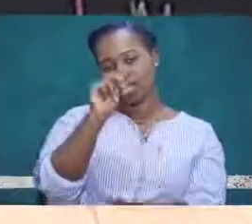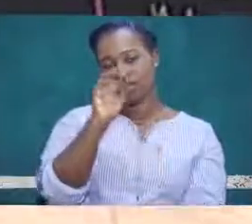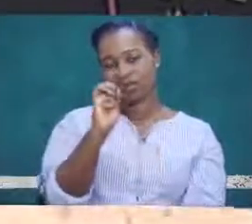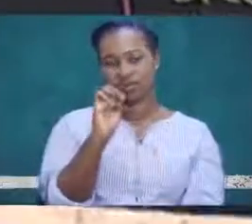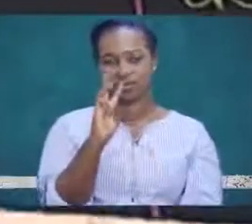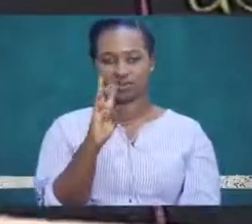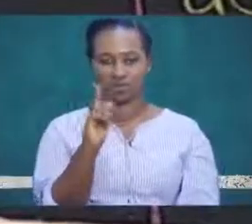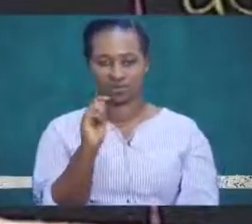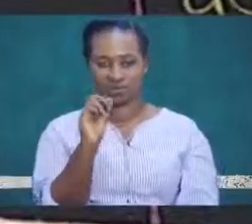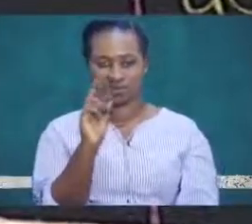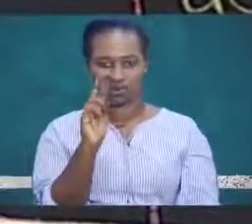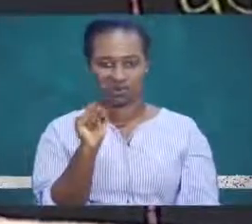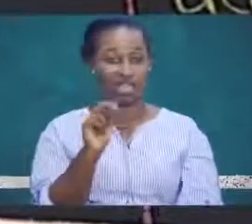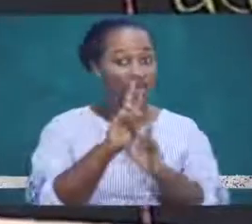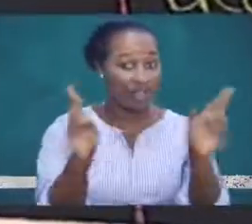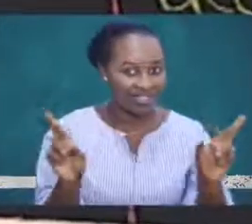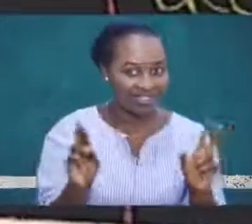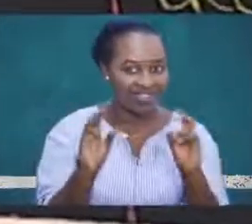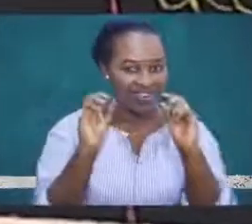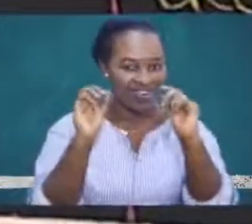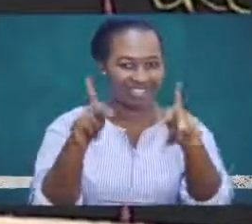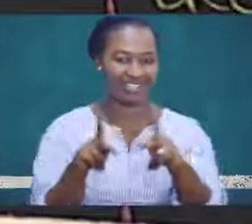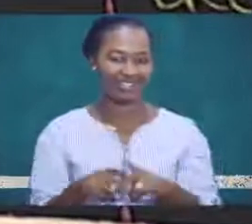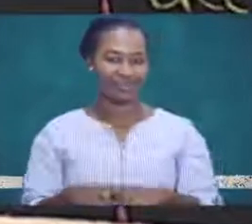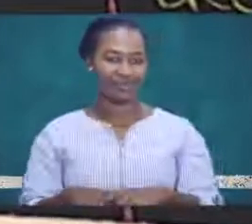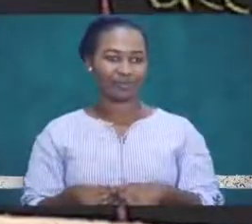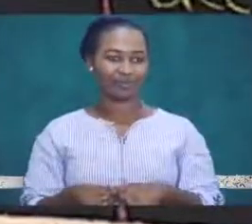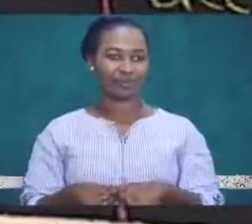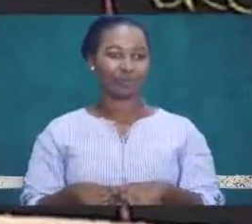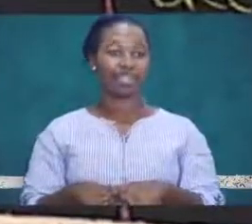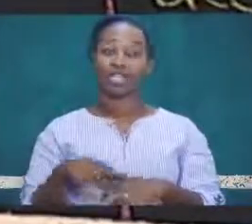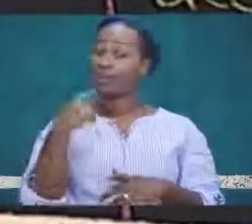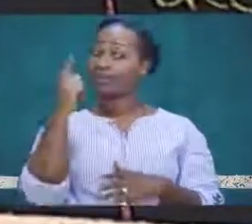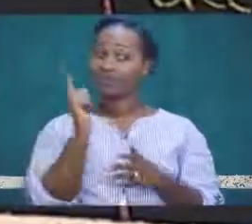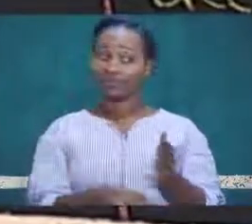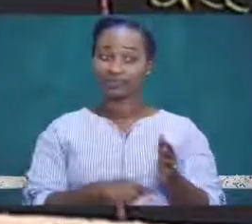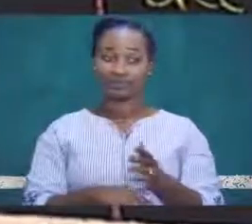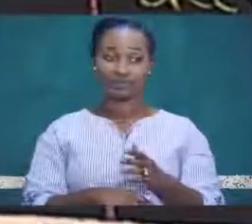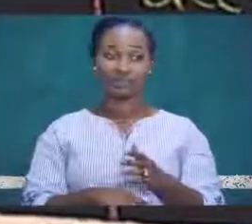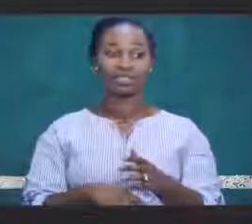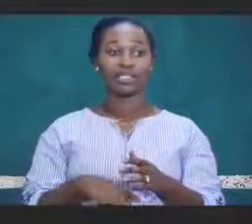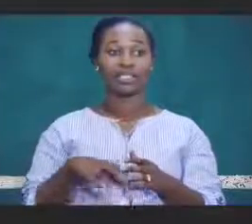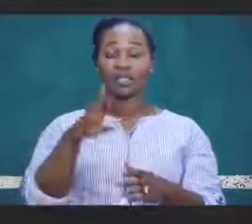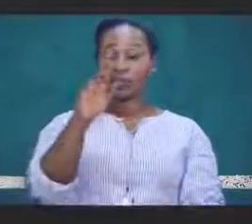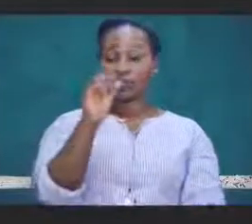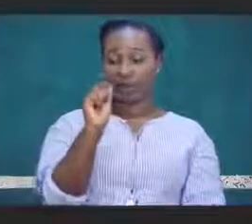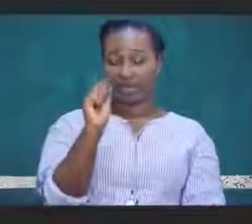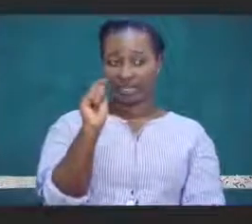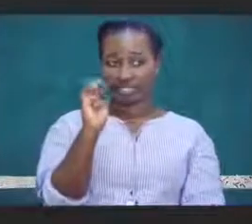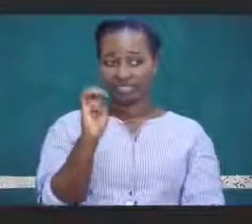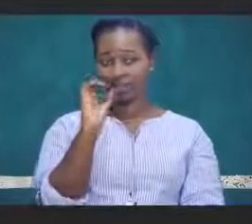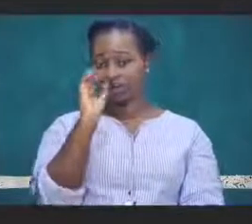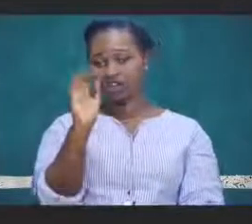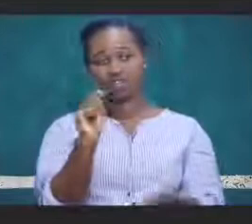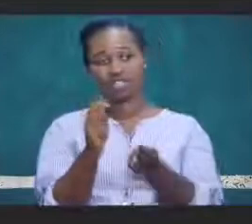Are you ready? For me, I'm very ready. Good. What does it say? The rate of